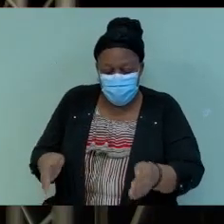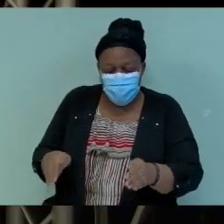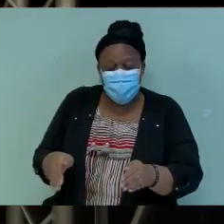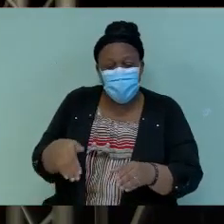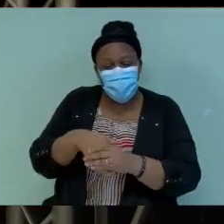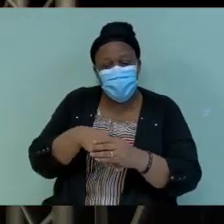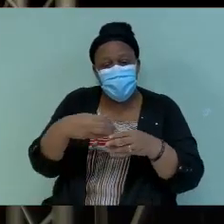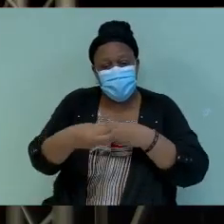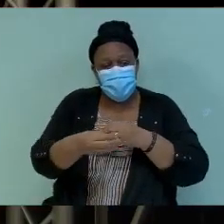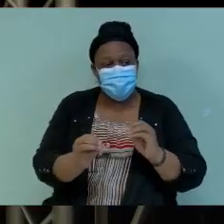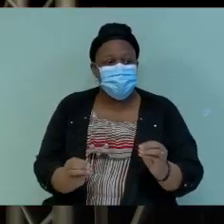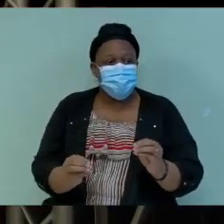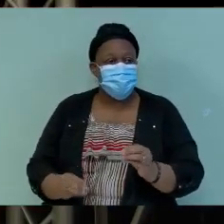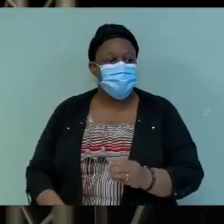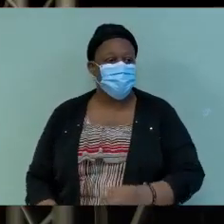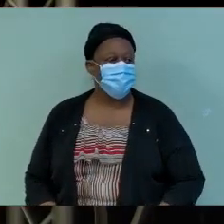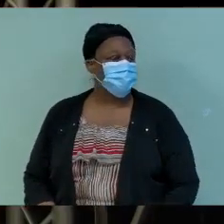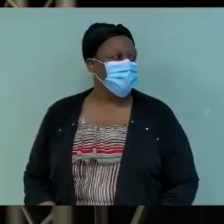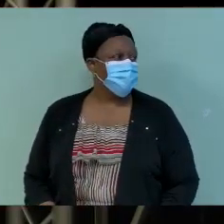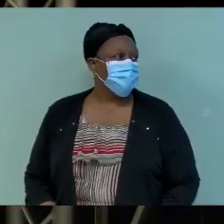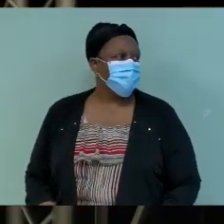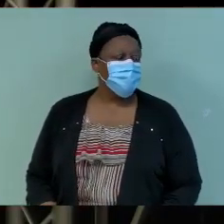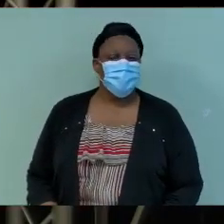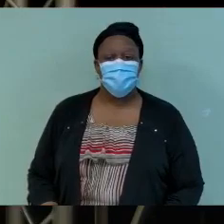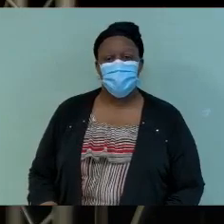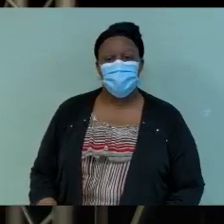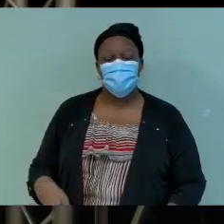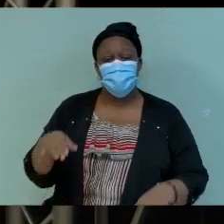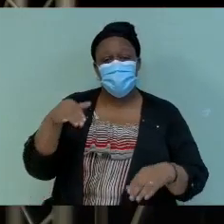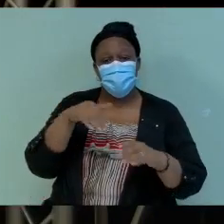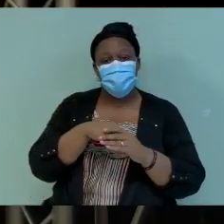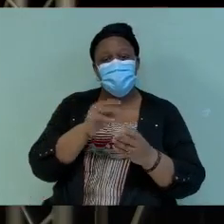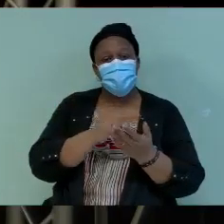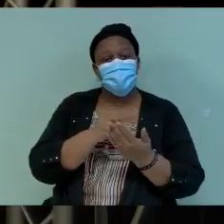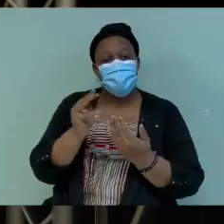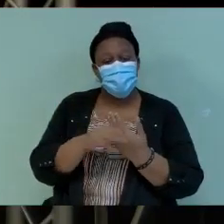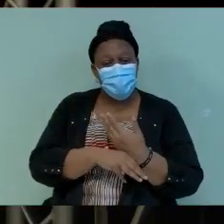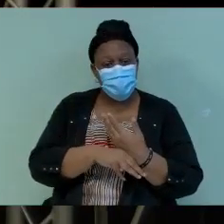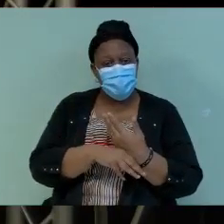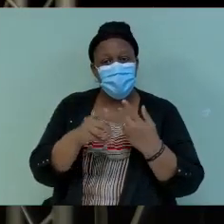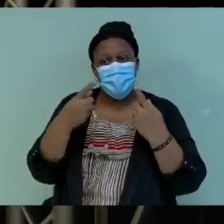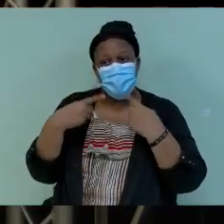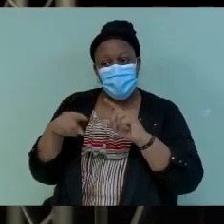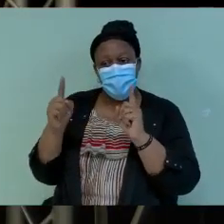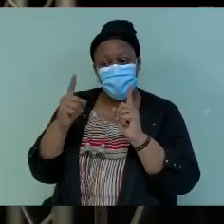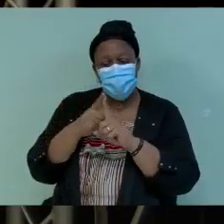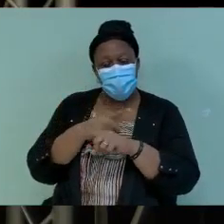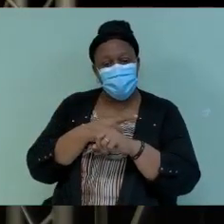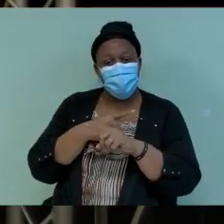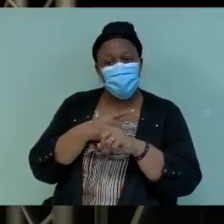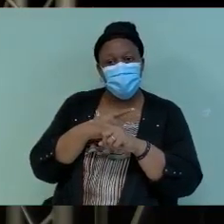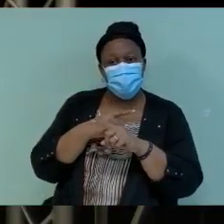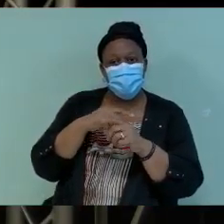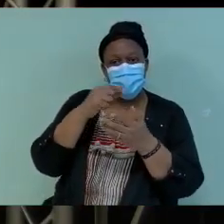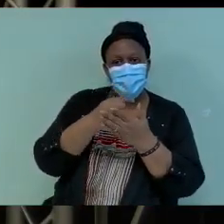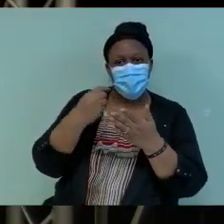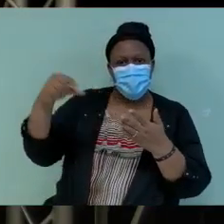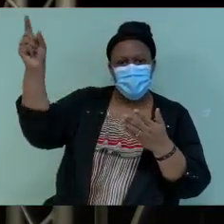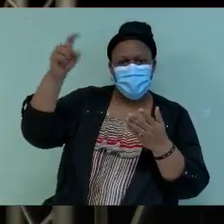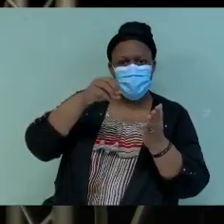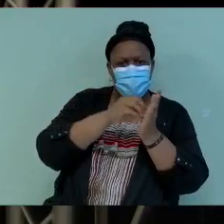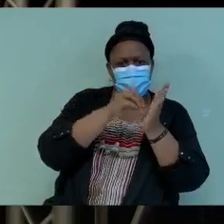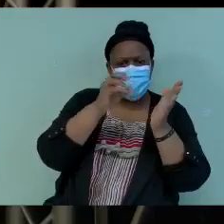provided. Also on the 25th at our landfill, we erected a